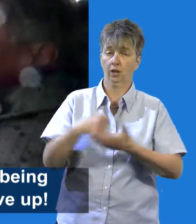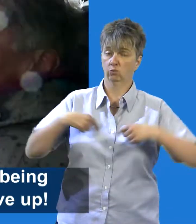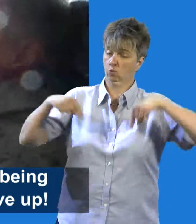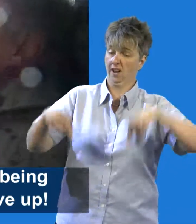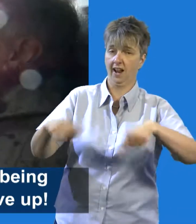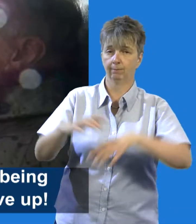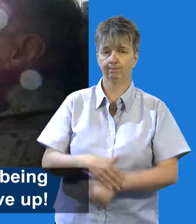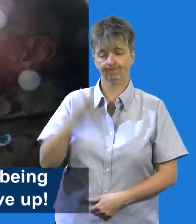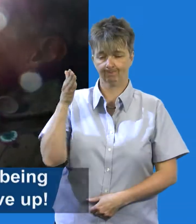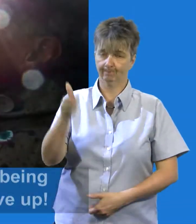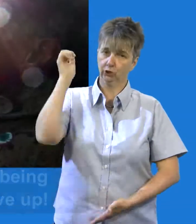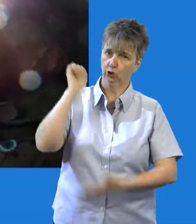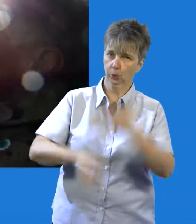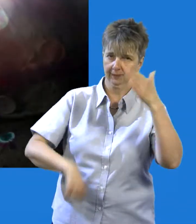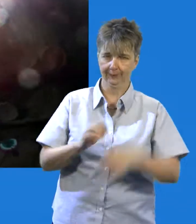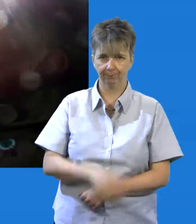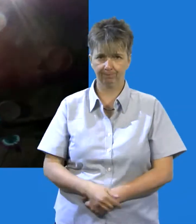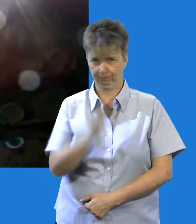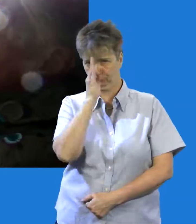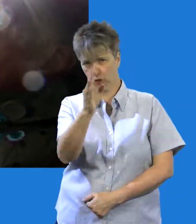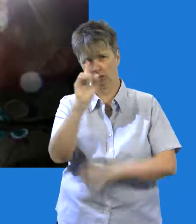I just will not give up.